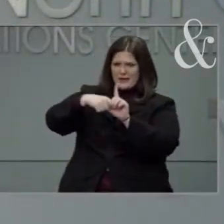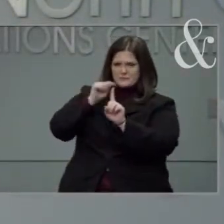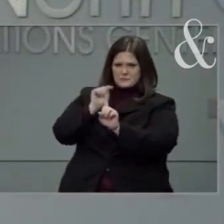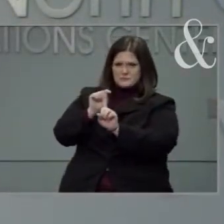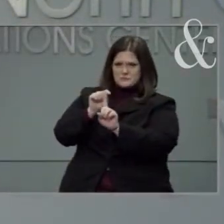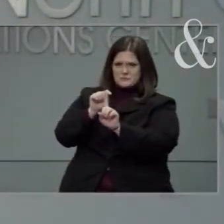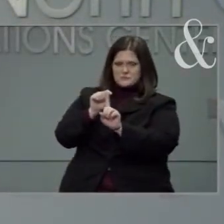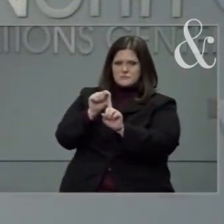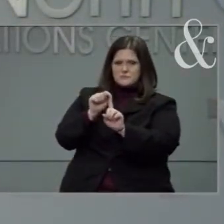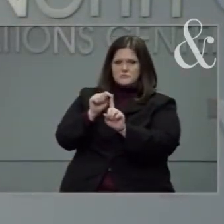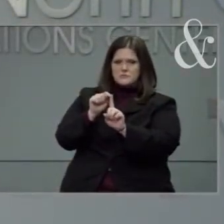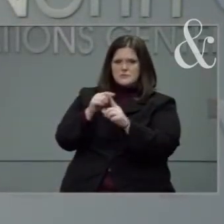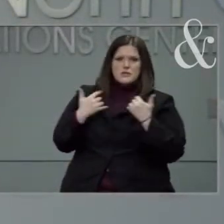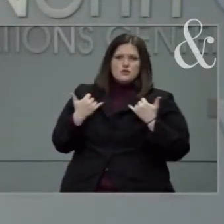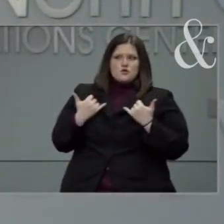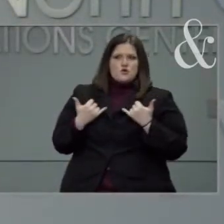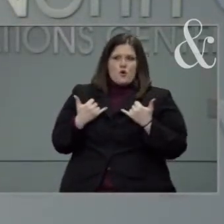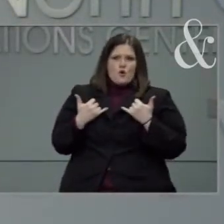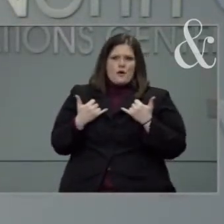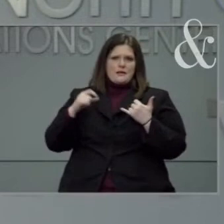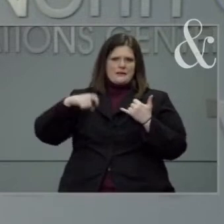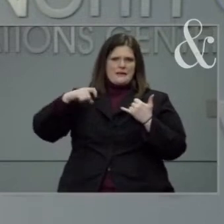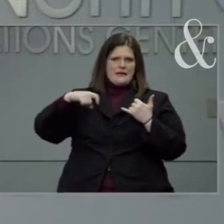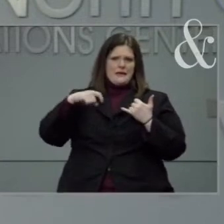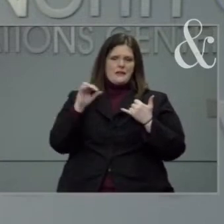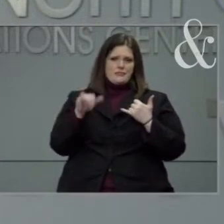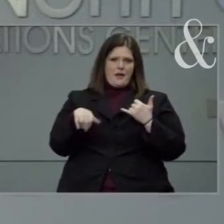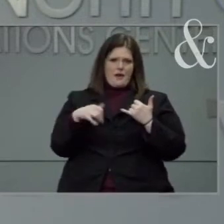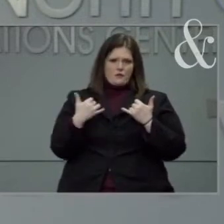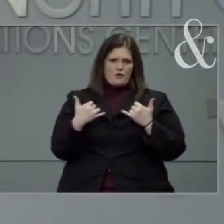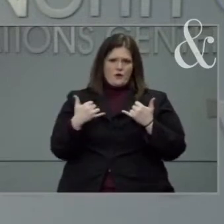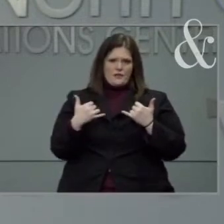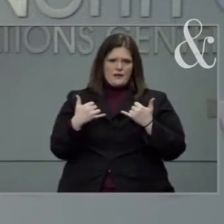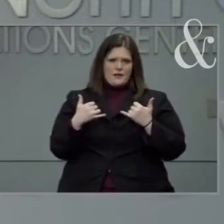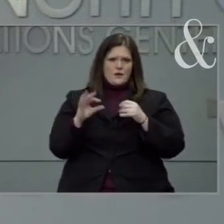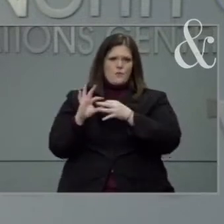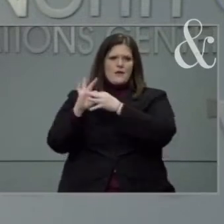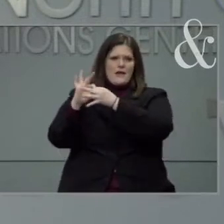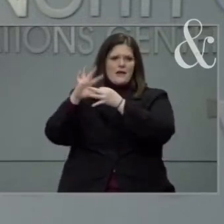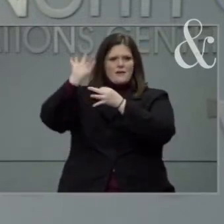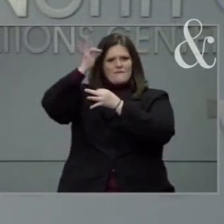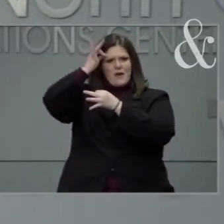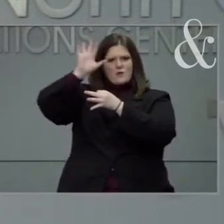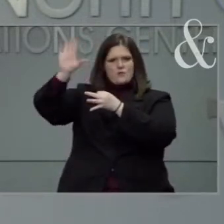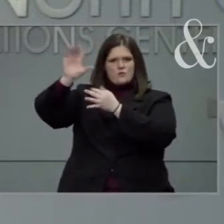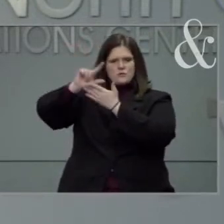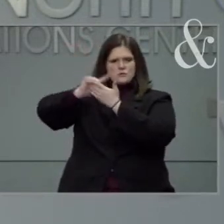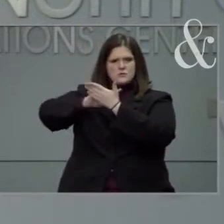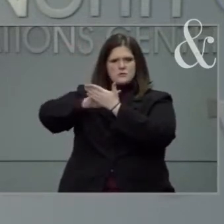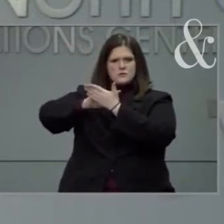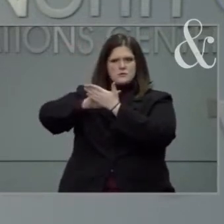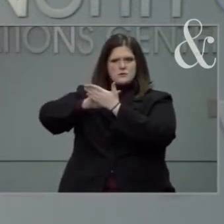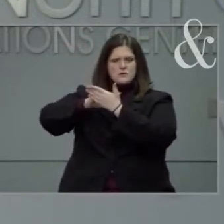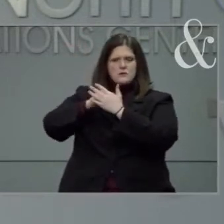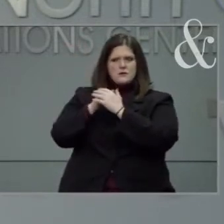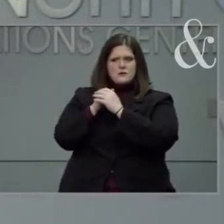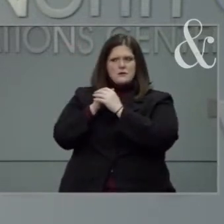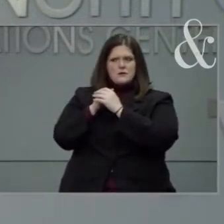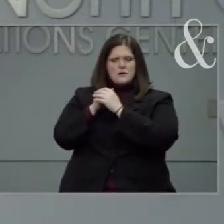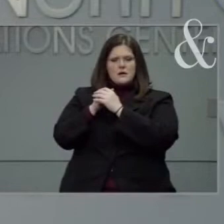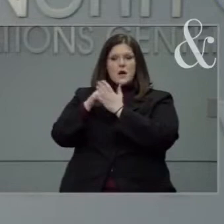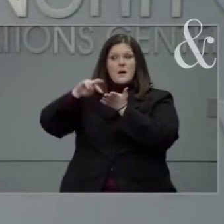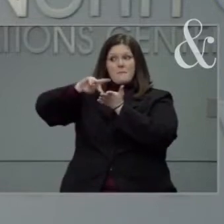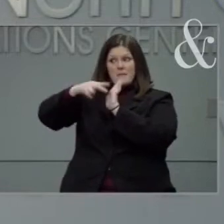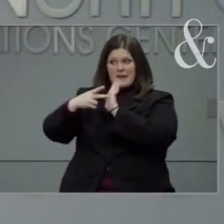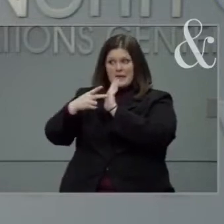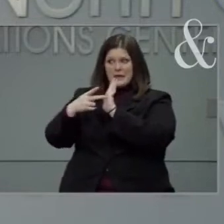says will build on the current work, is that going to reopen applications for the